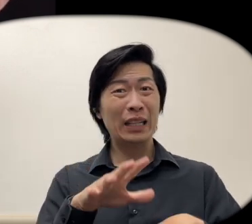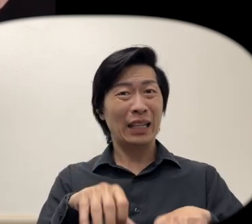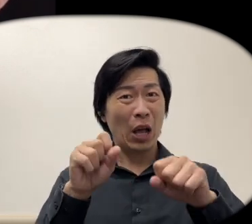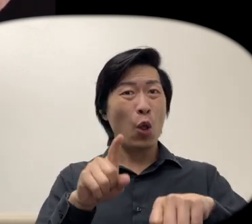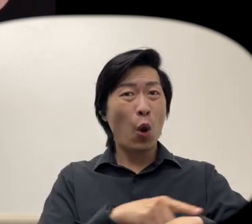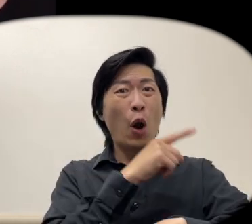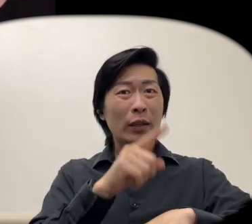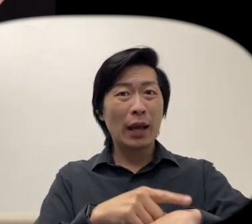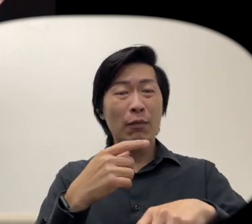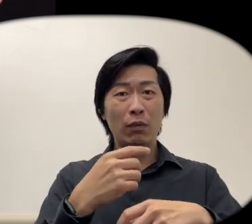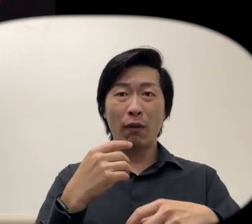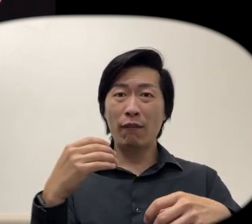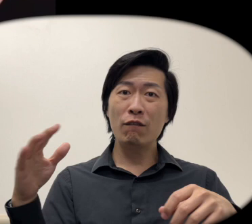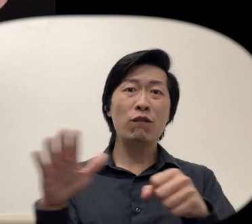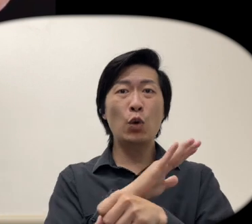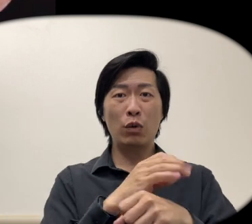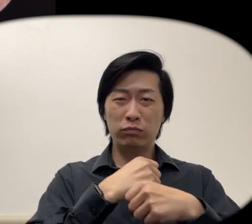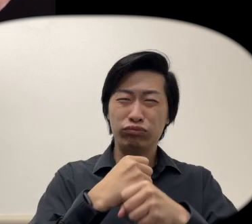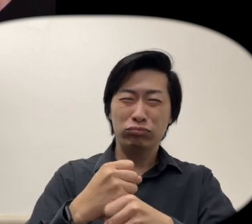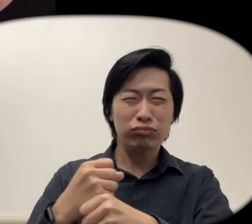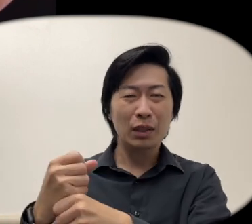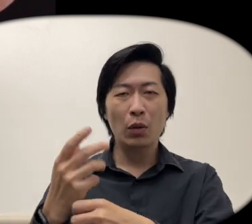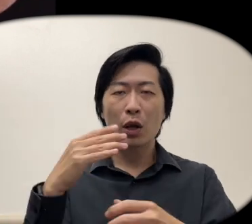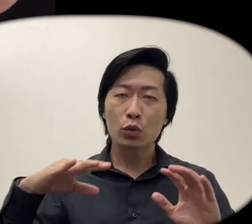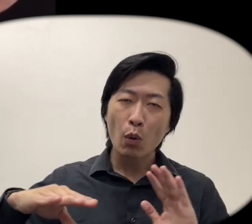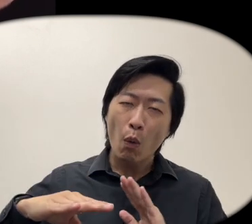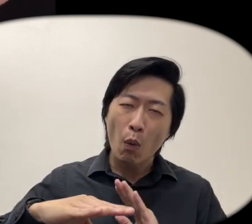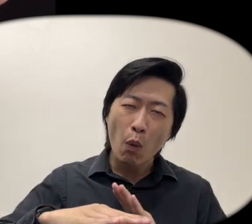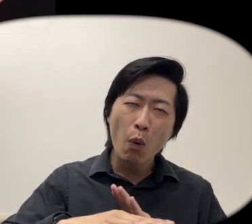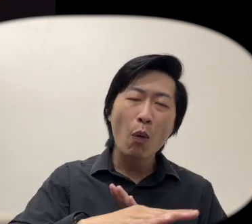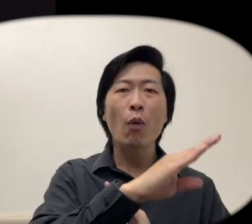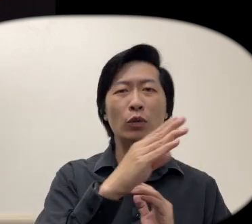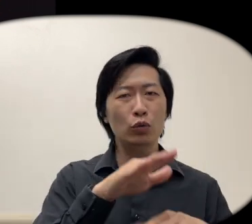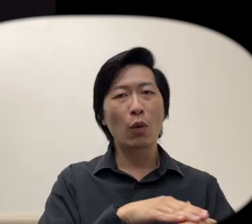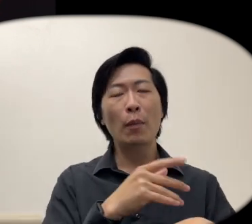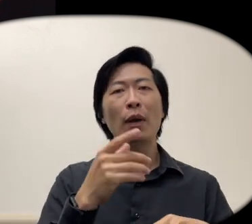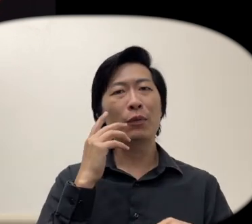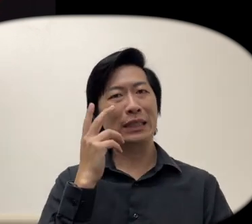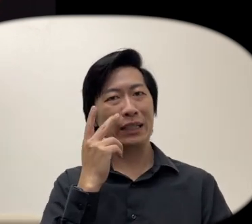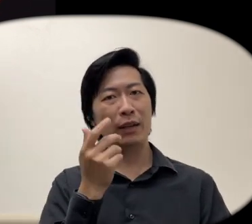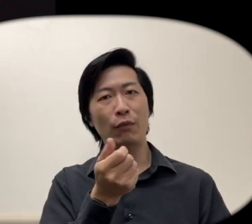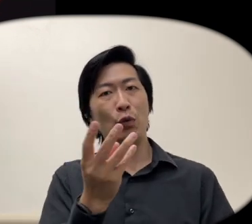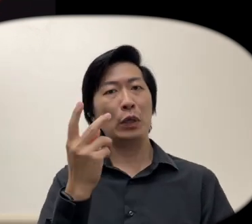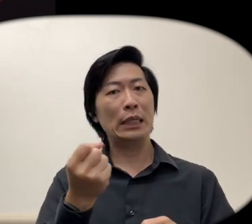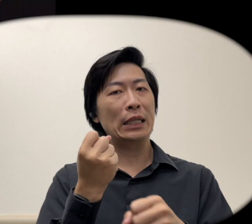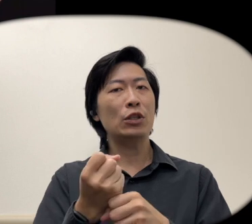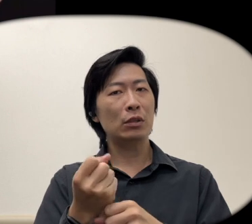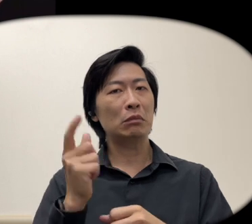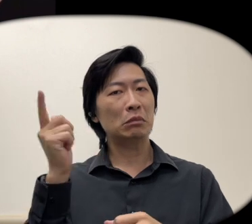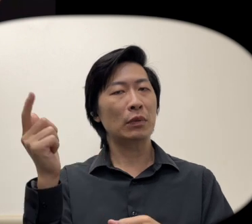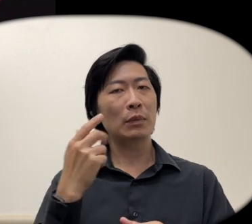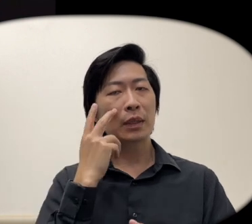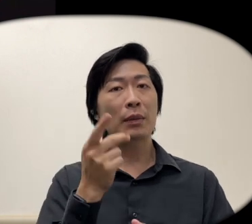volume figures. And I'm curious to see how these are going to end up in the next couple of years. Now, this is what GM's sales actually looked